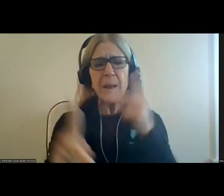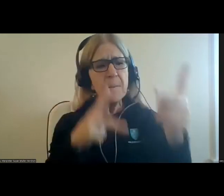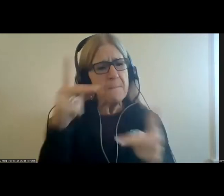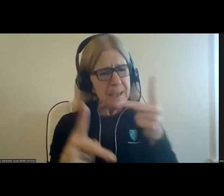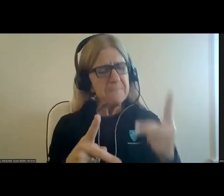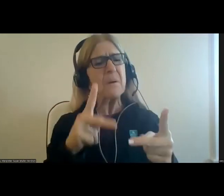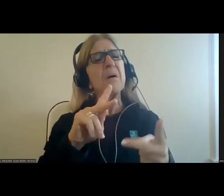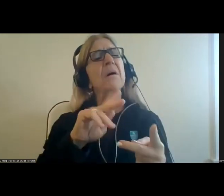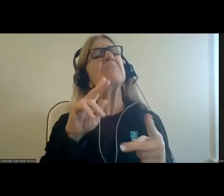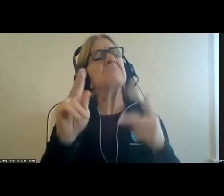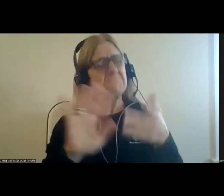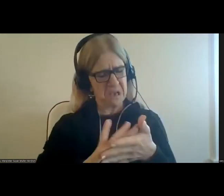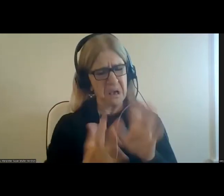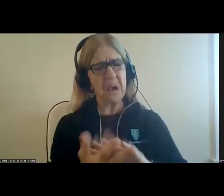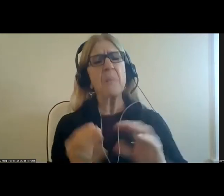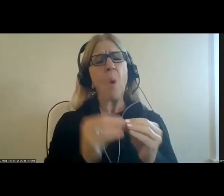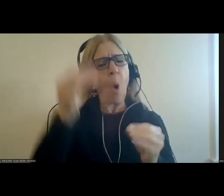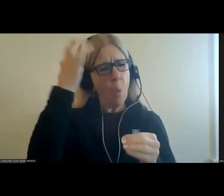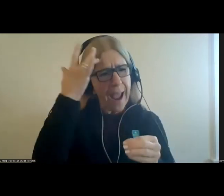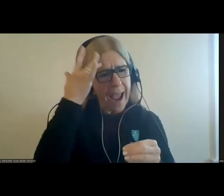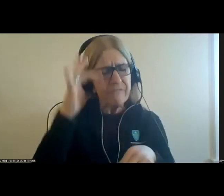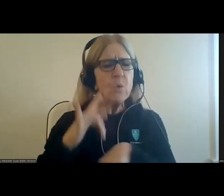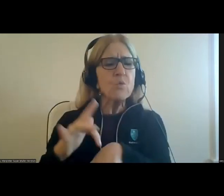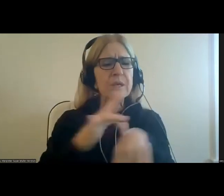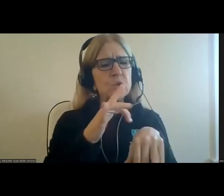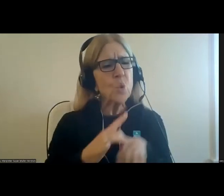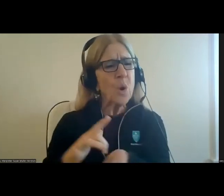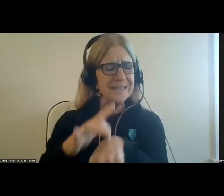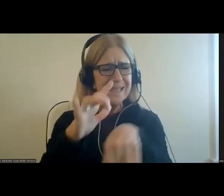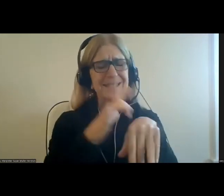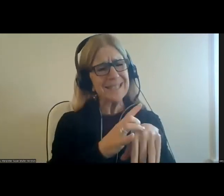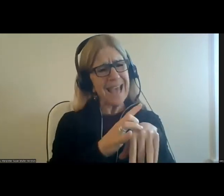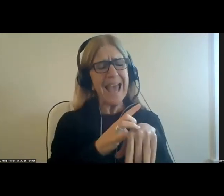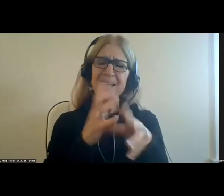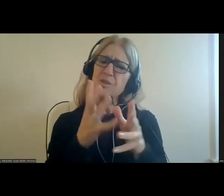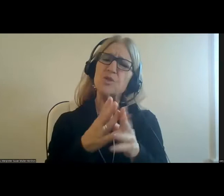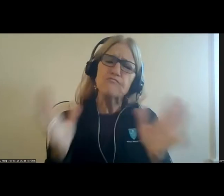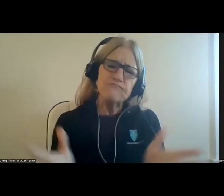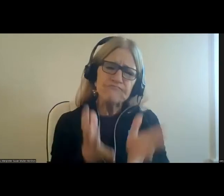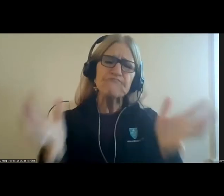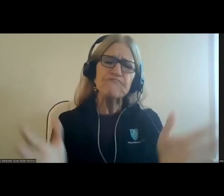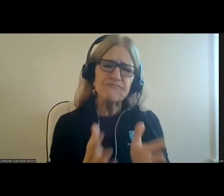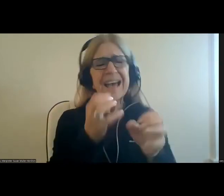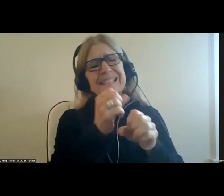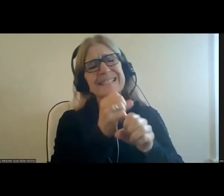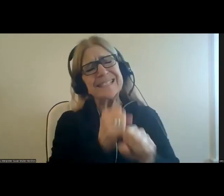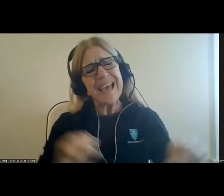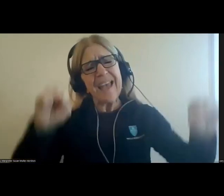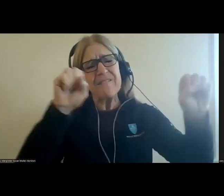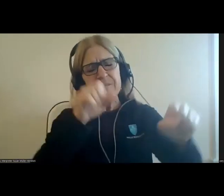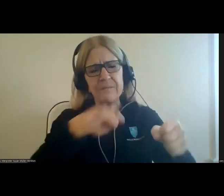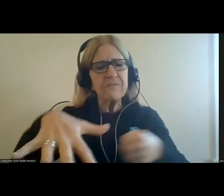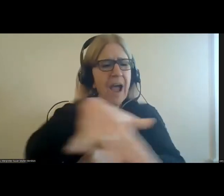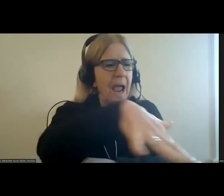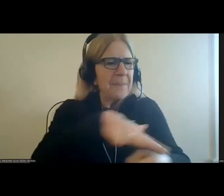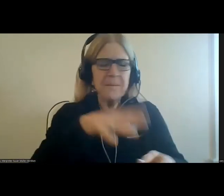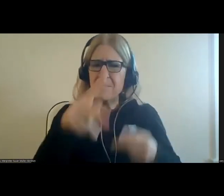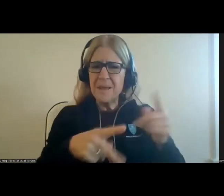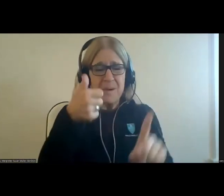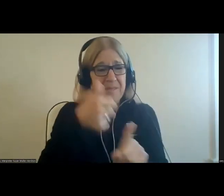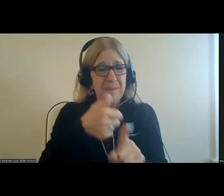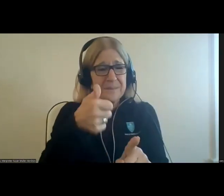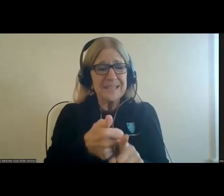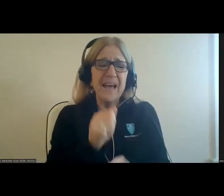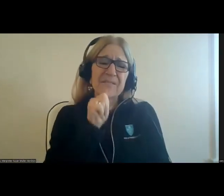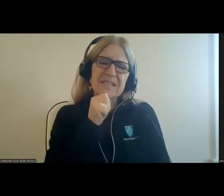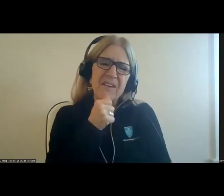resources available, but to foster a safe environment where anyone affected with mental illness